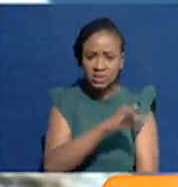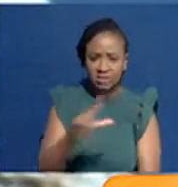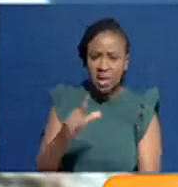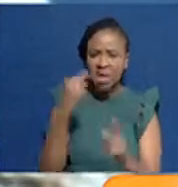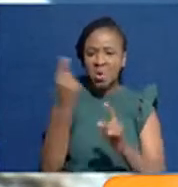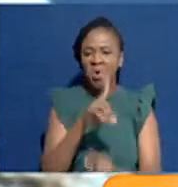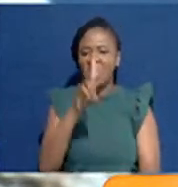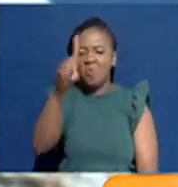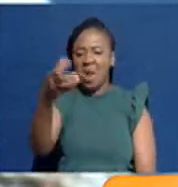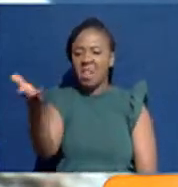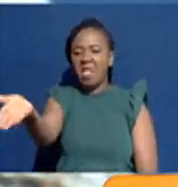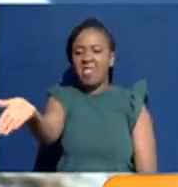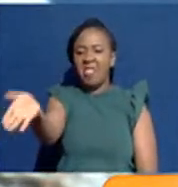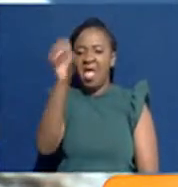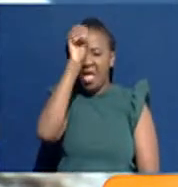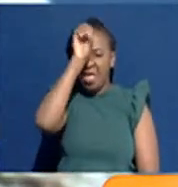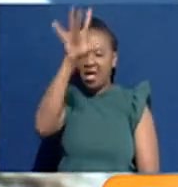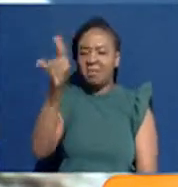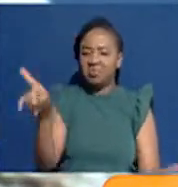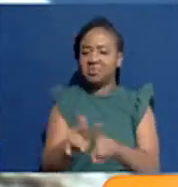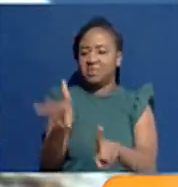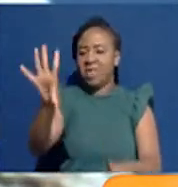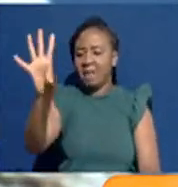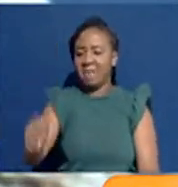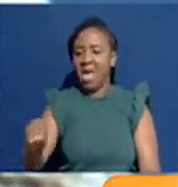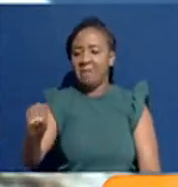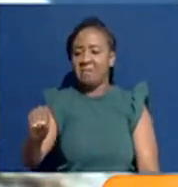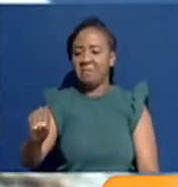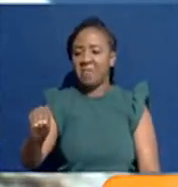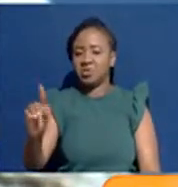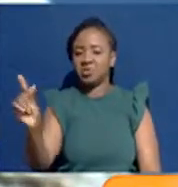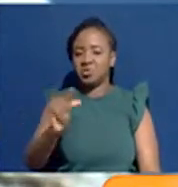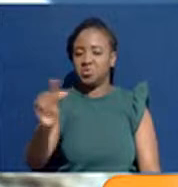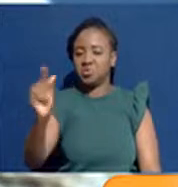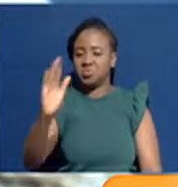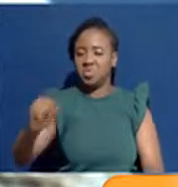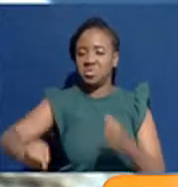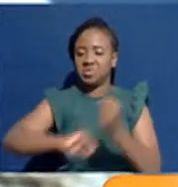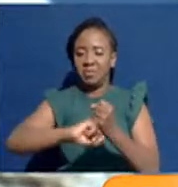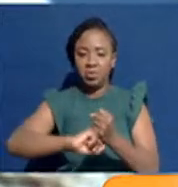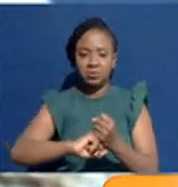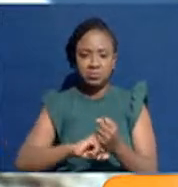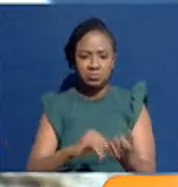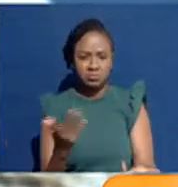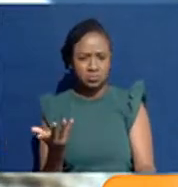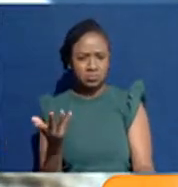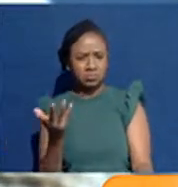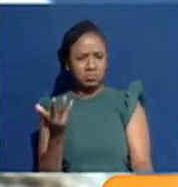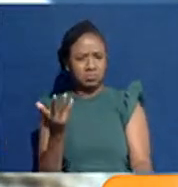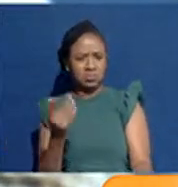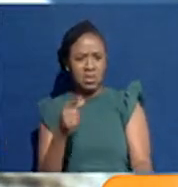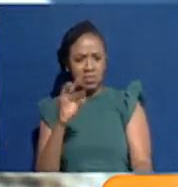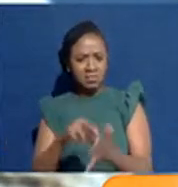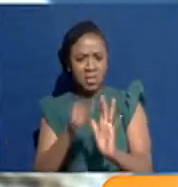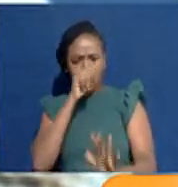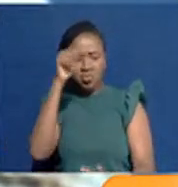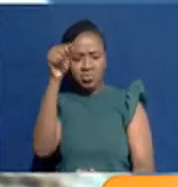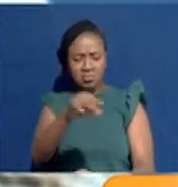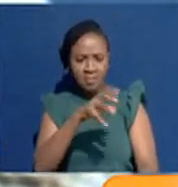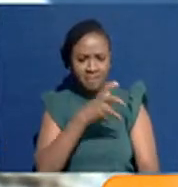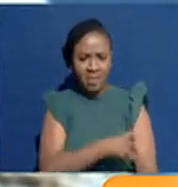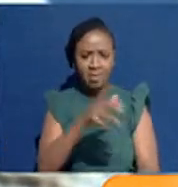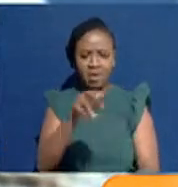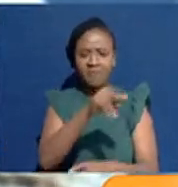one in Kiambu here, and appear here at Nyamaza too. That is fettering on the power of the National Assembly. Okay. And